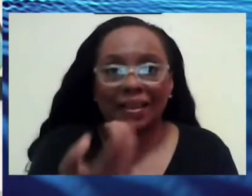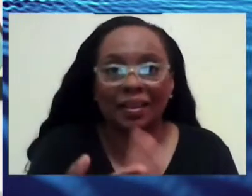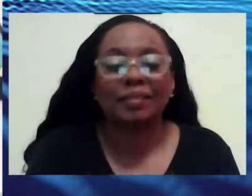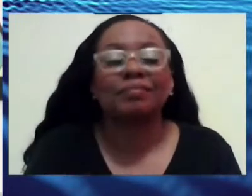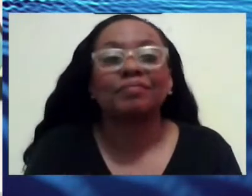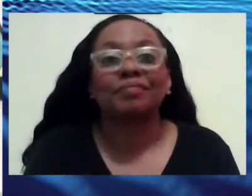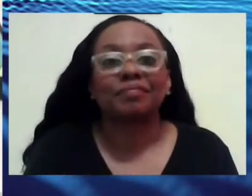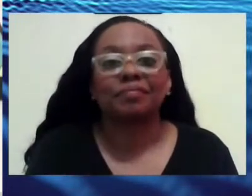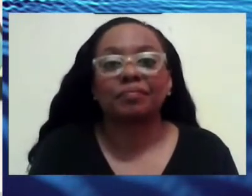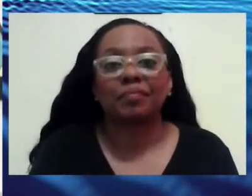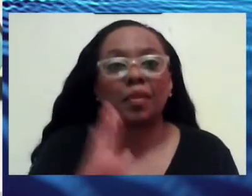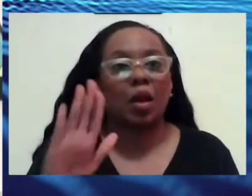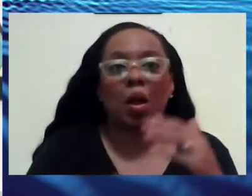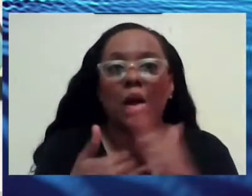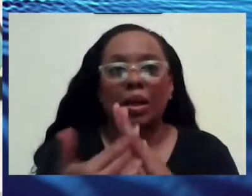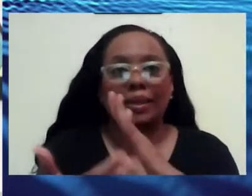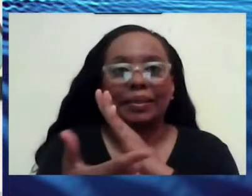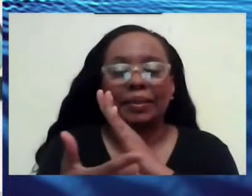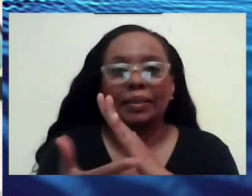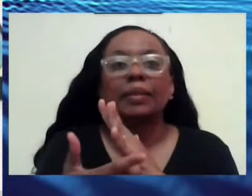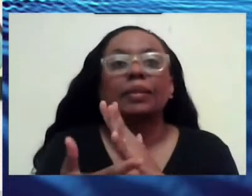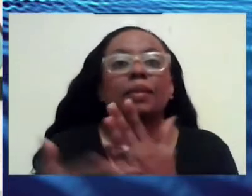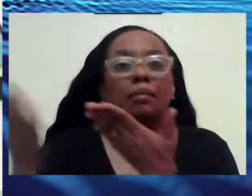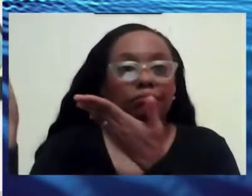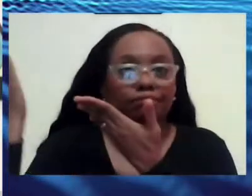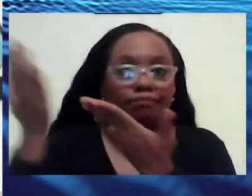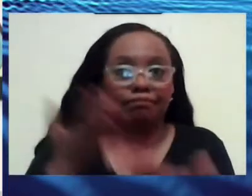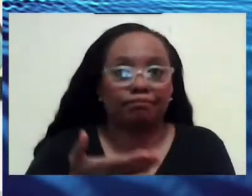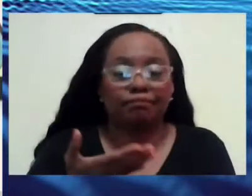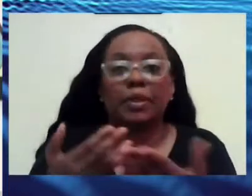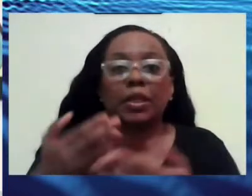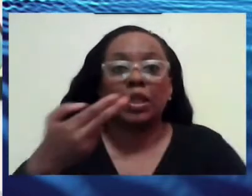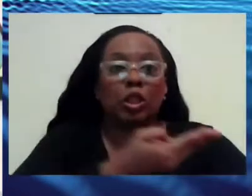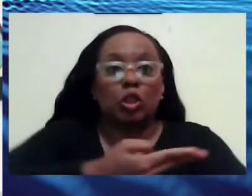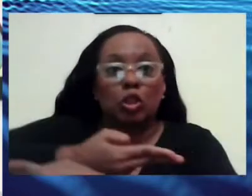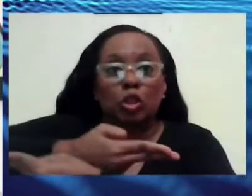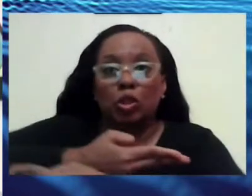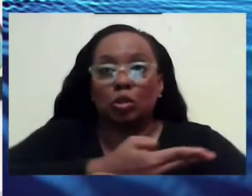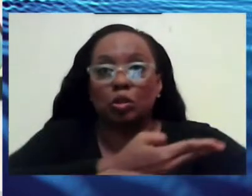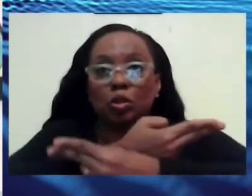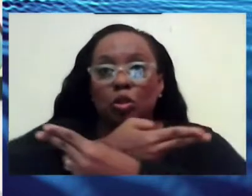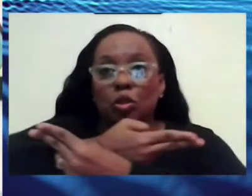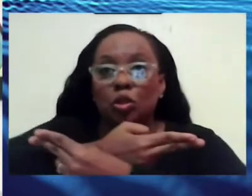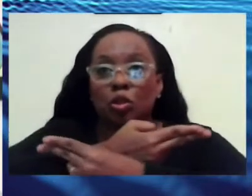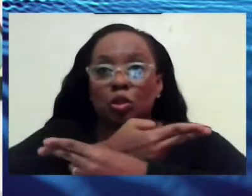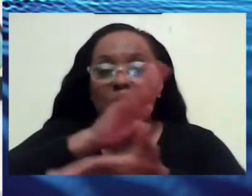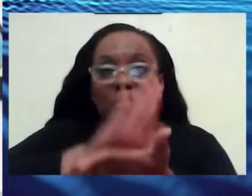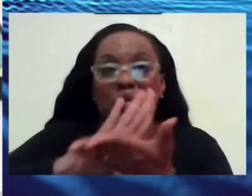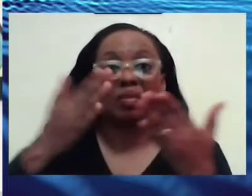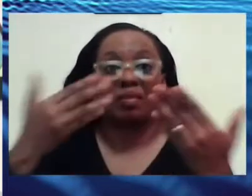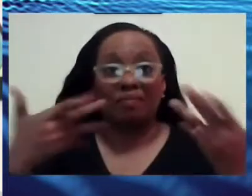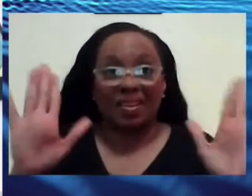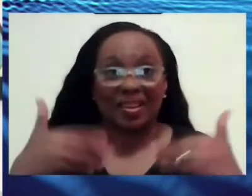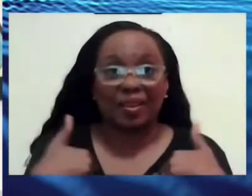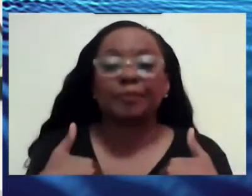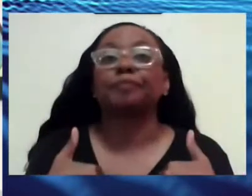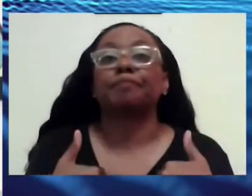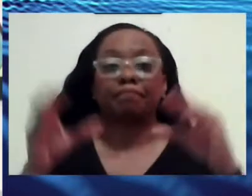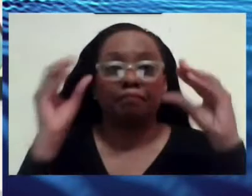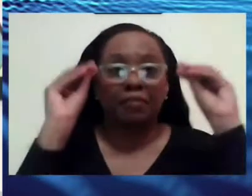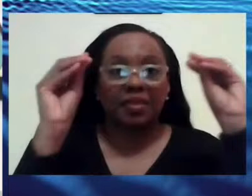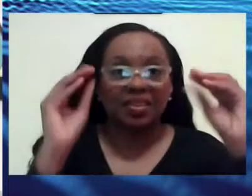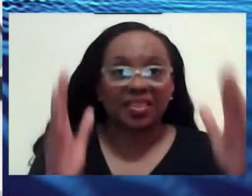preparing, but the devices certainly have been being deployed. I think the nursery schools would have gotten some of their devices, teachers would have been accessing devices.